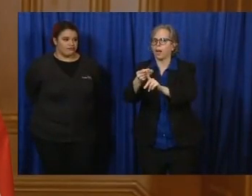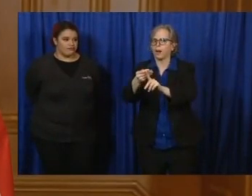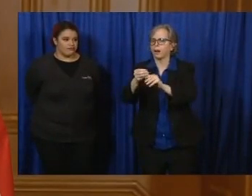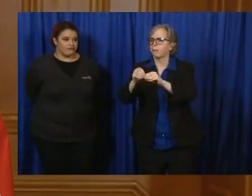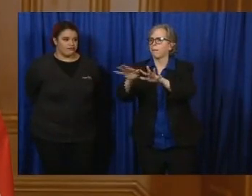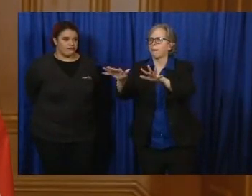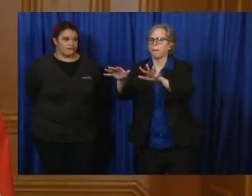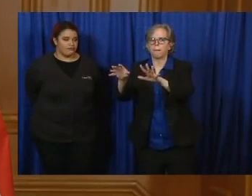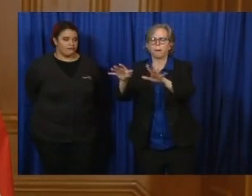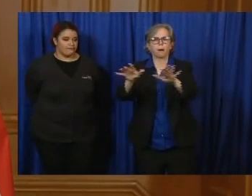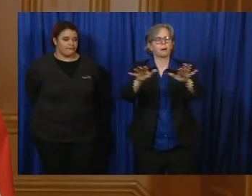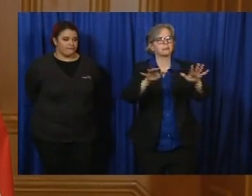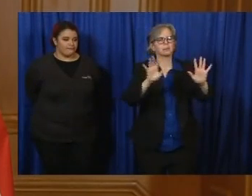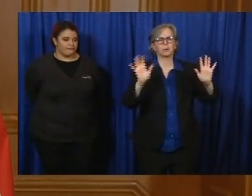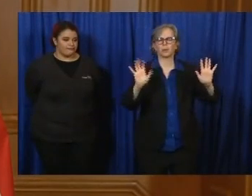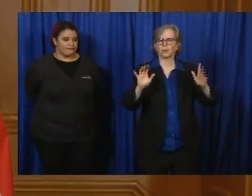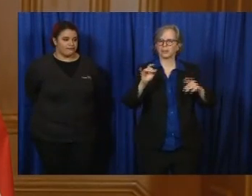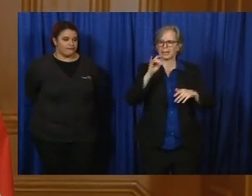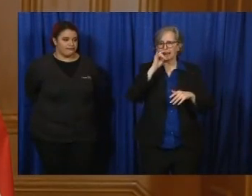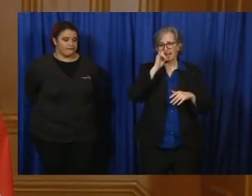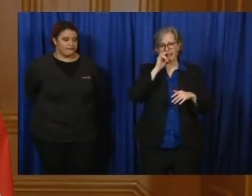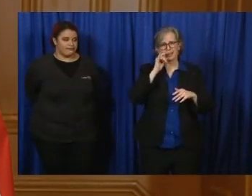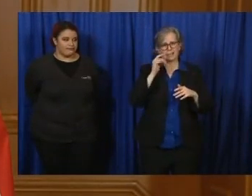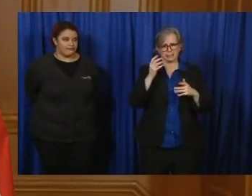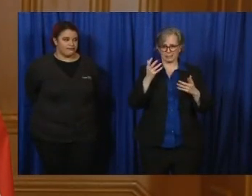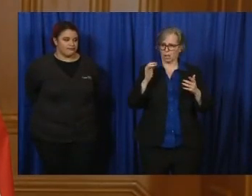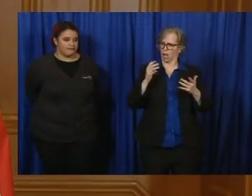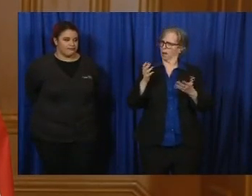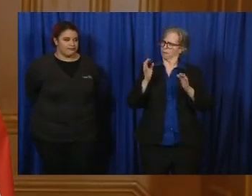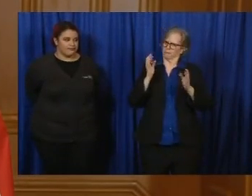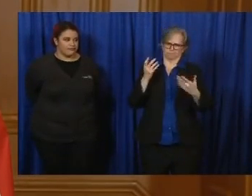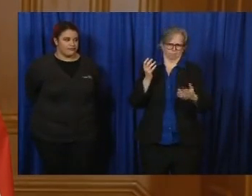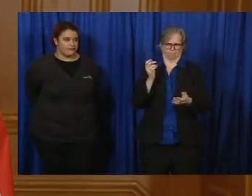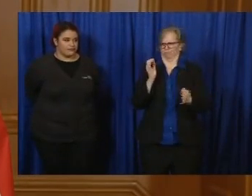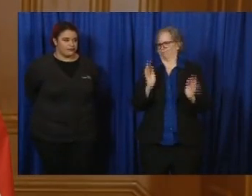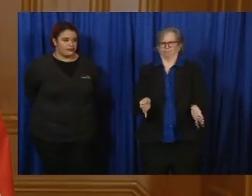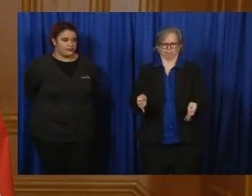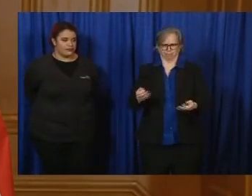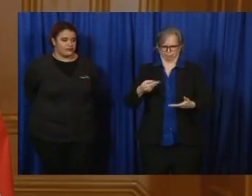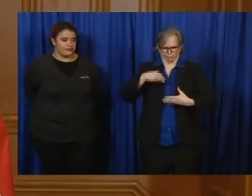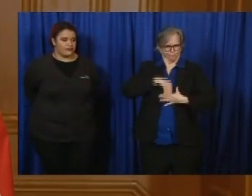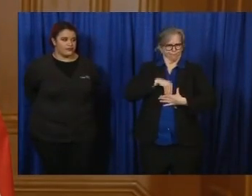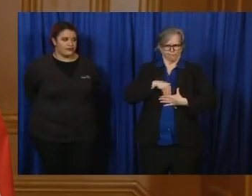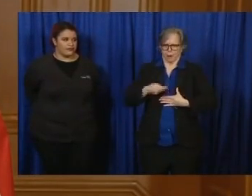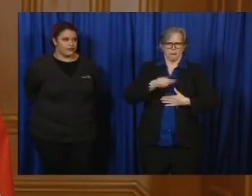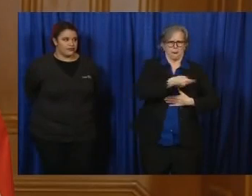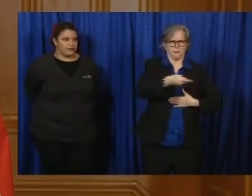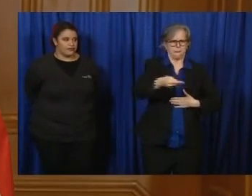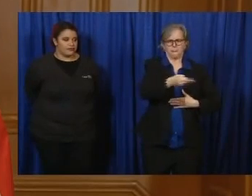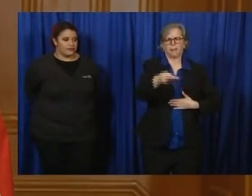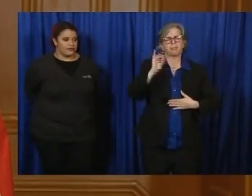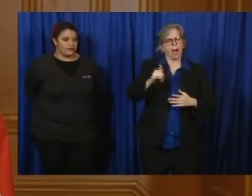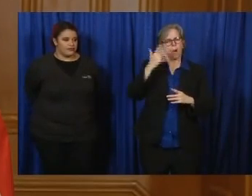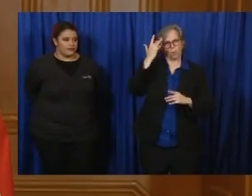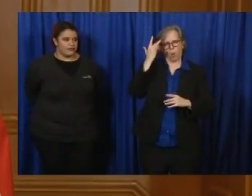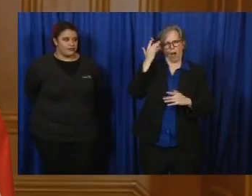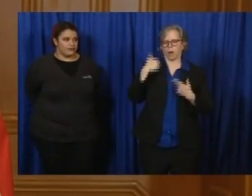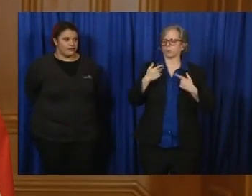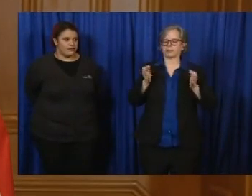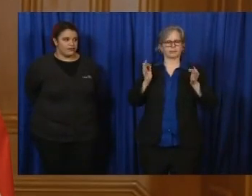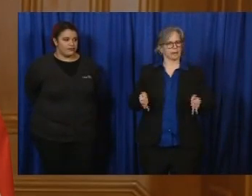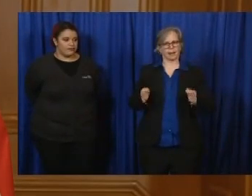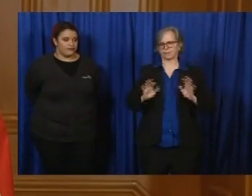can be a carrier. So that was the big concern that we have, and just it made no